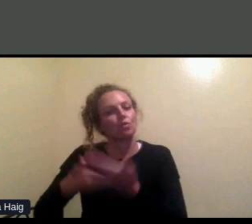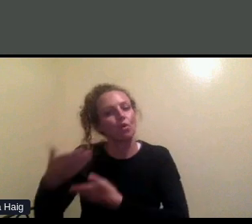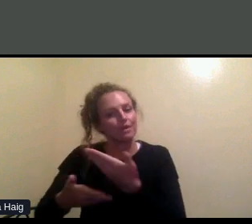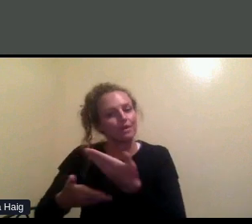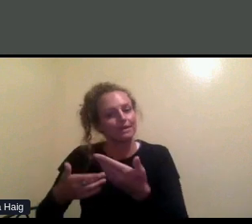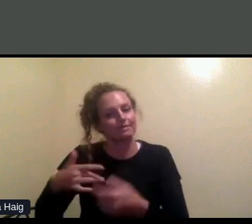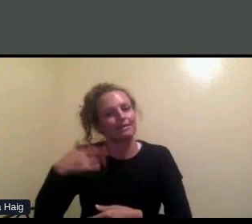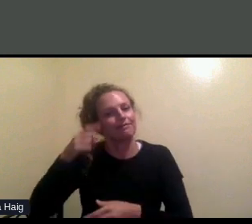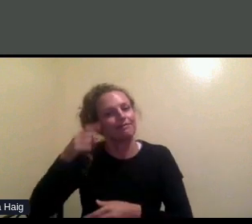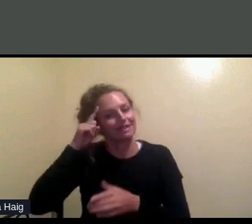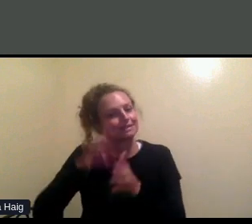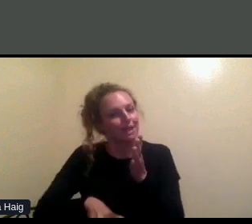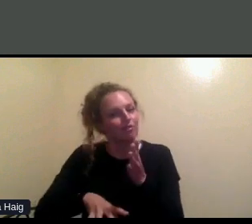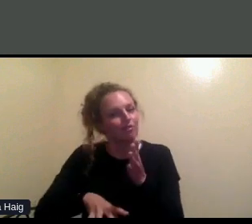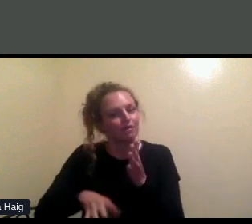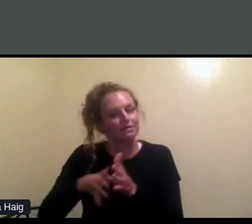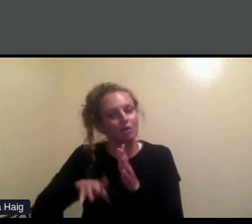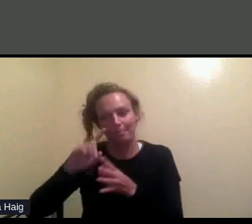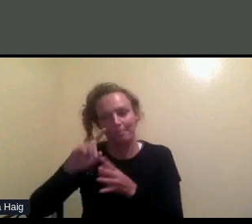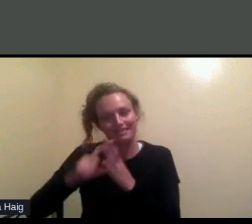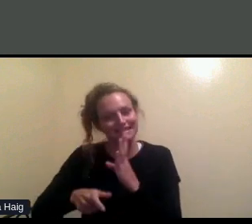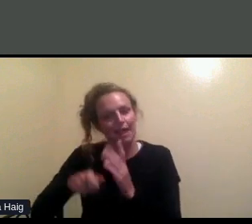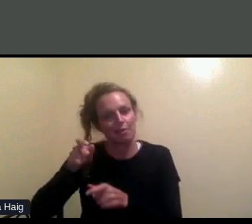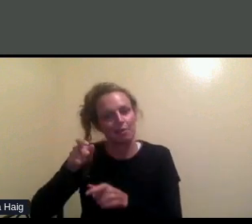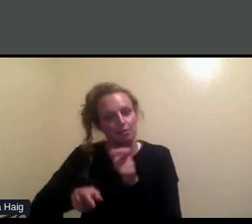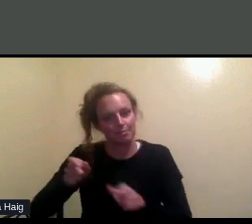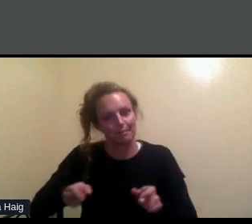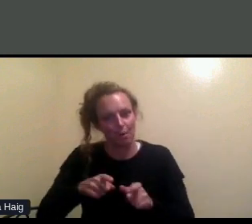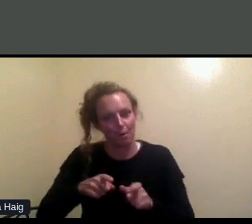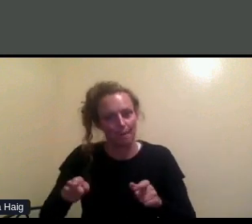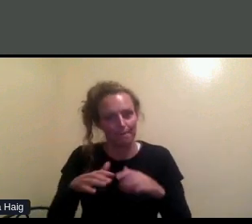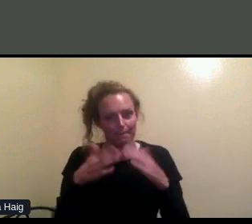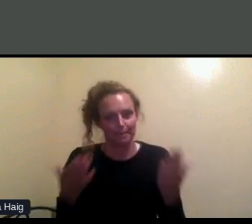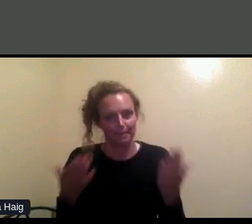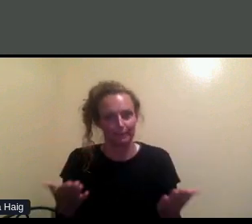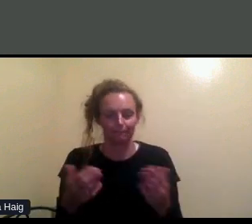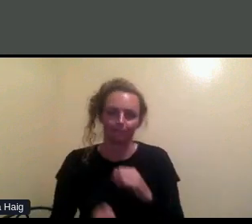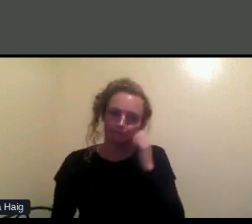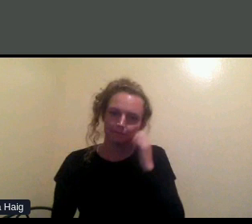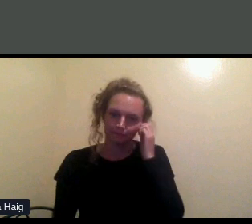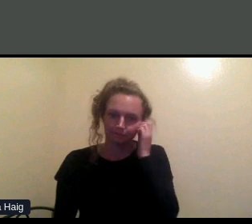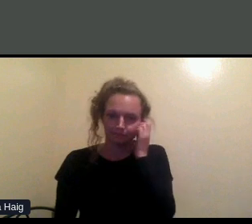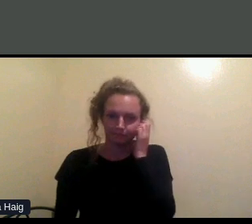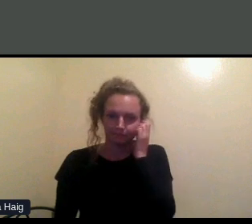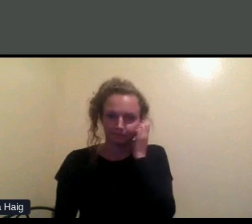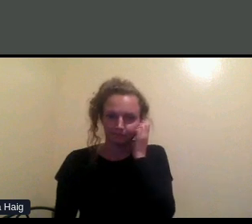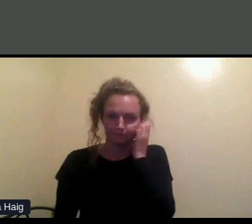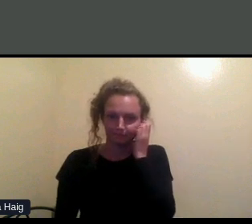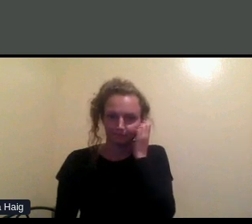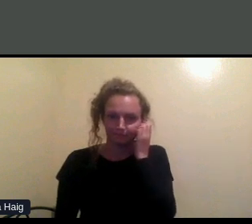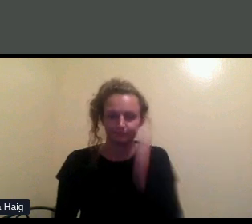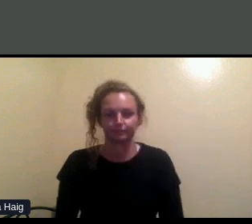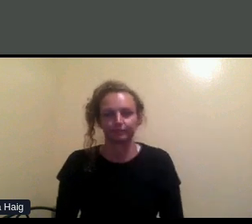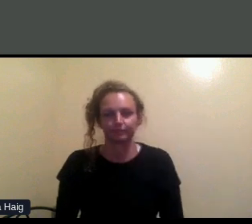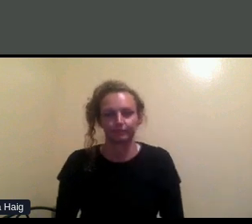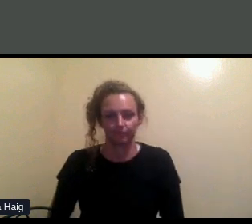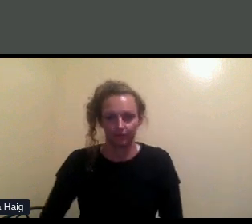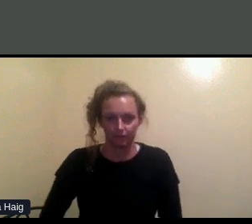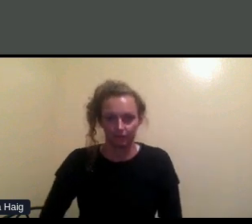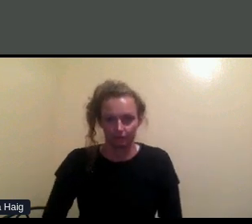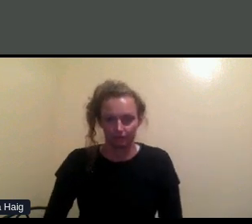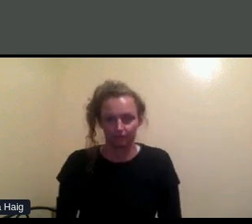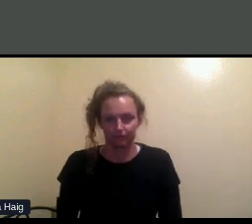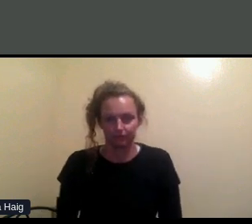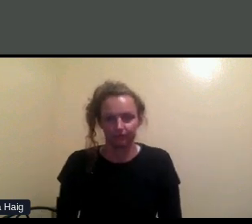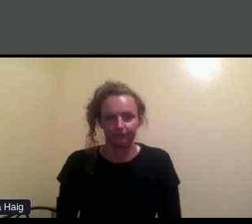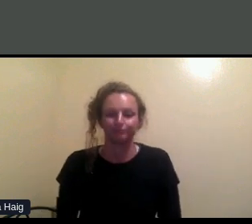consumers. So yeah, it's a theme that's come up during the course of today. I'm hearing about the power of stories. Yes, stats can be one